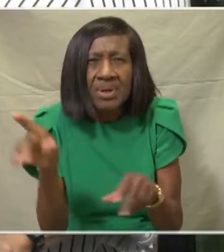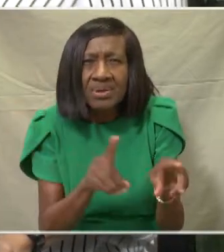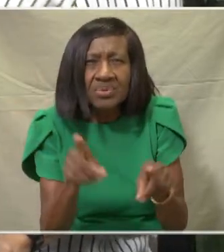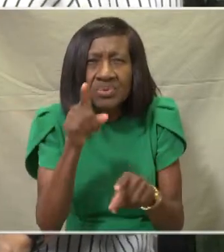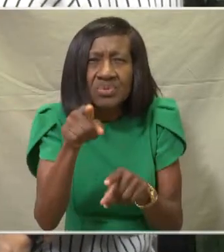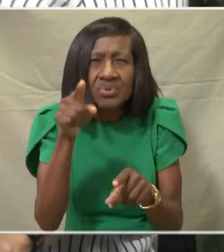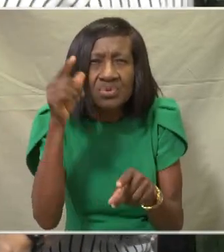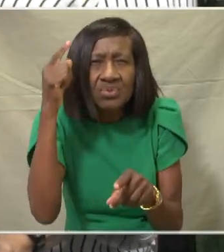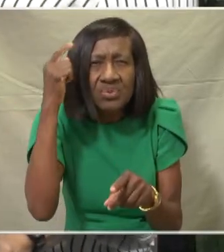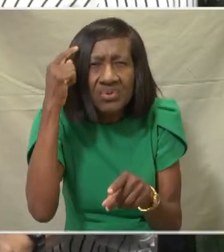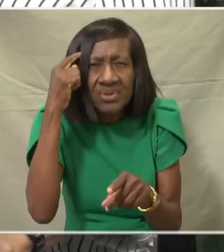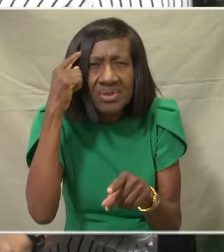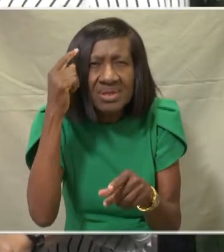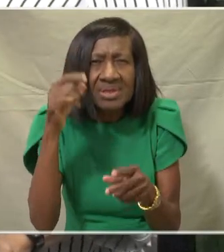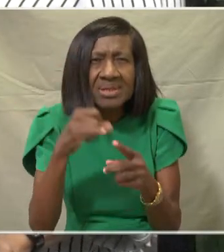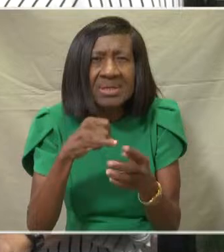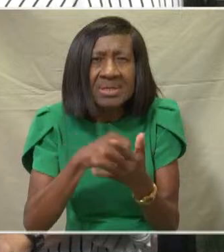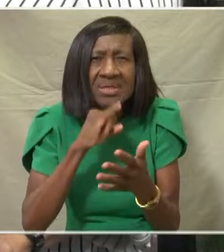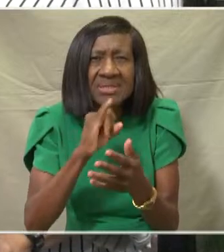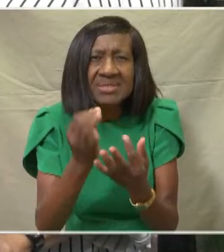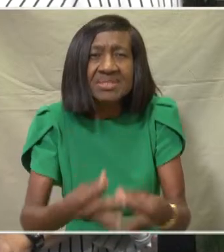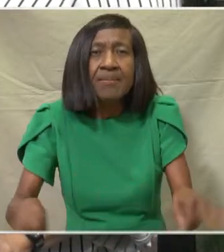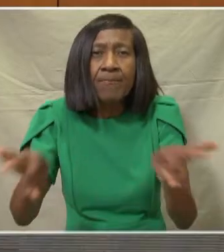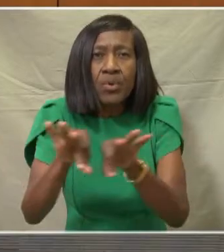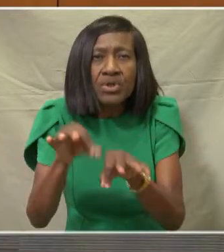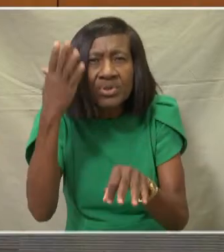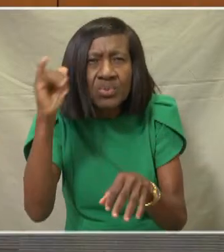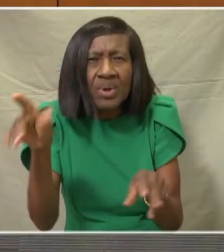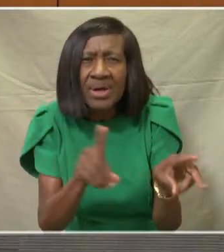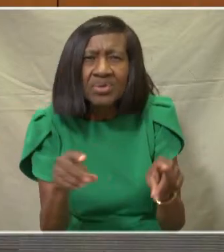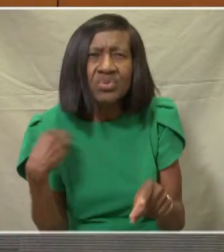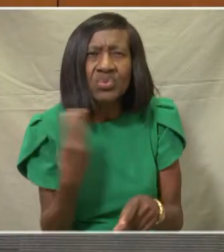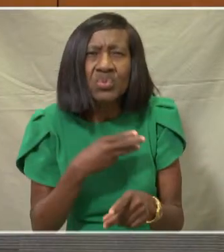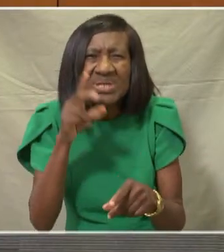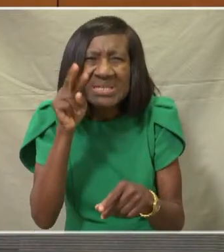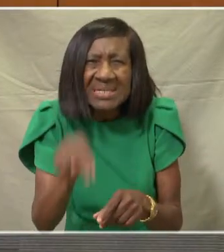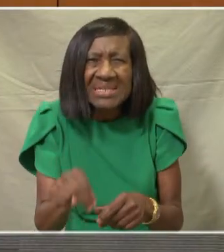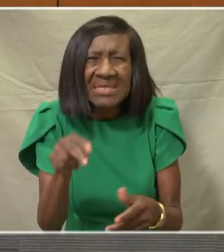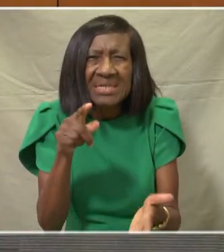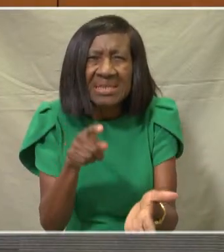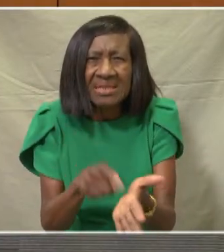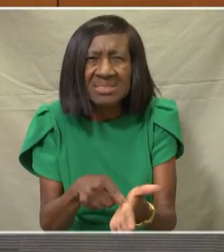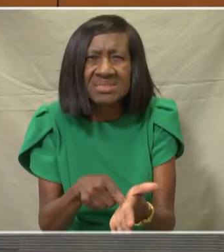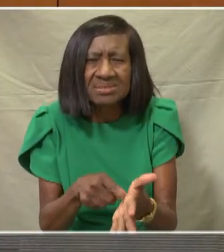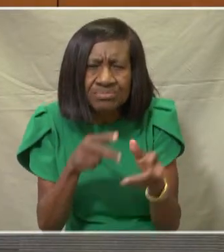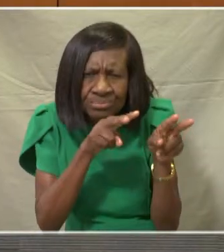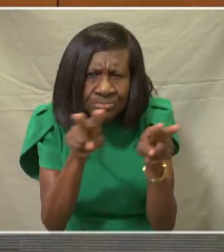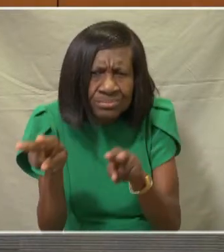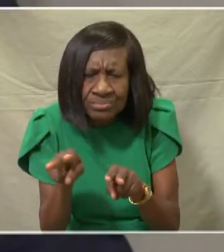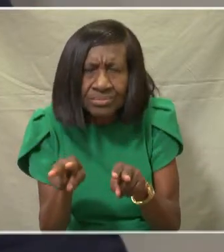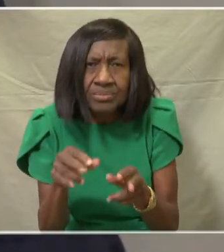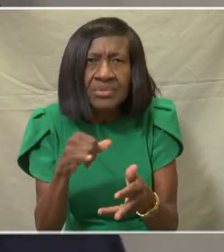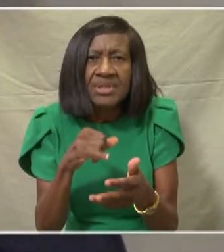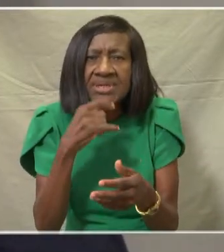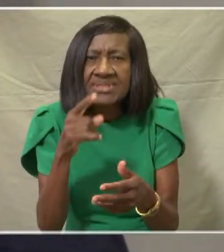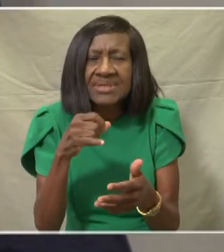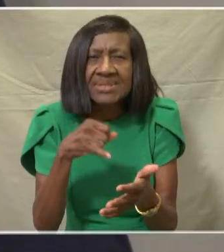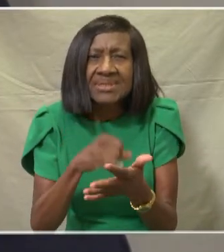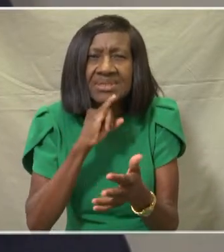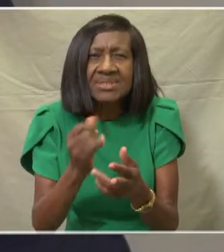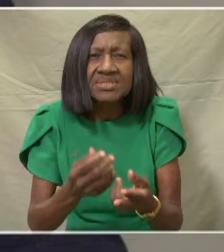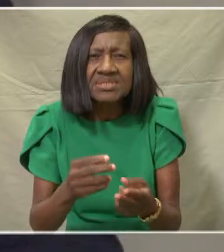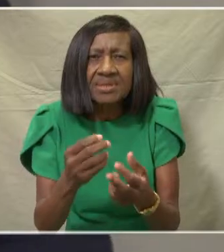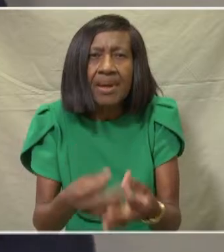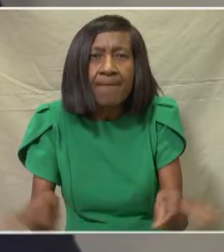is important? Why do we need this? Yeah, well, I'll start and I might move. It's important because of the